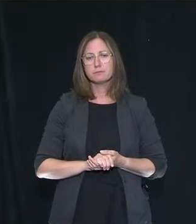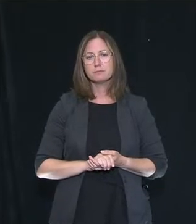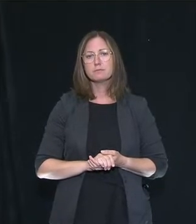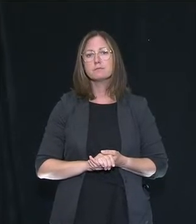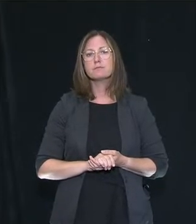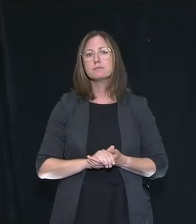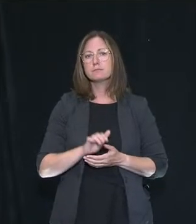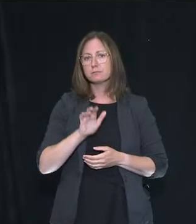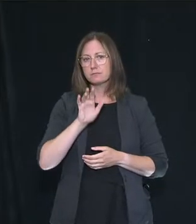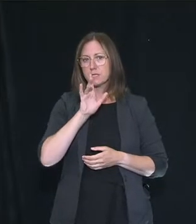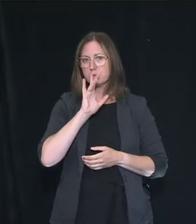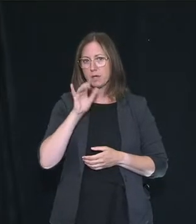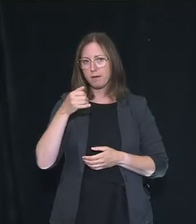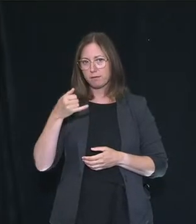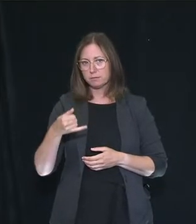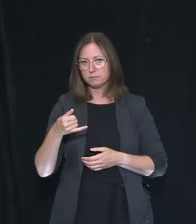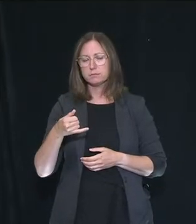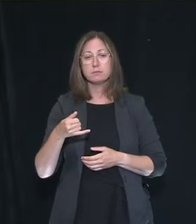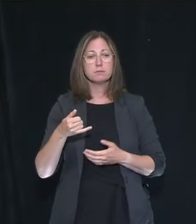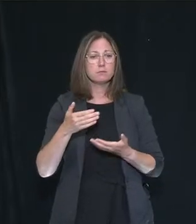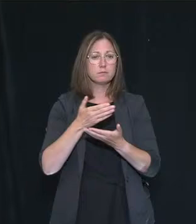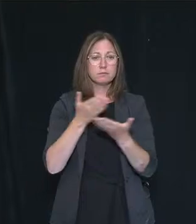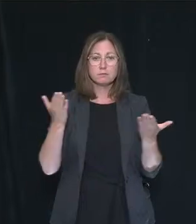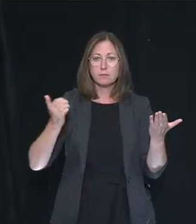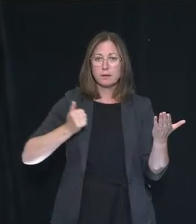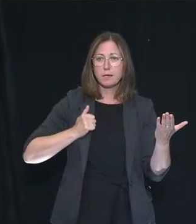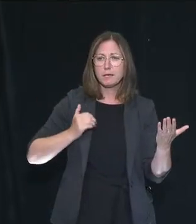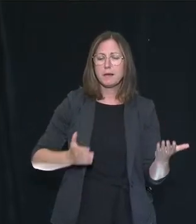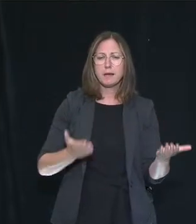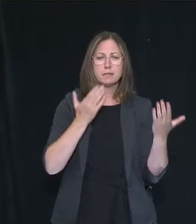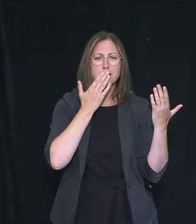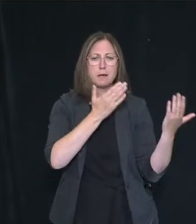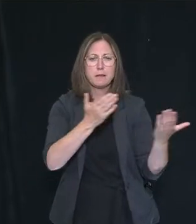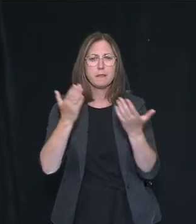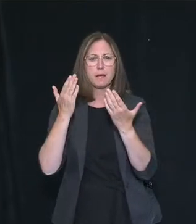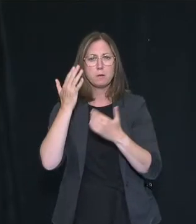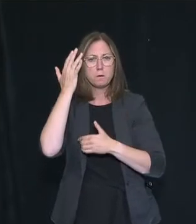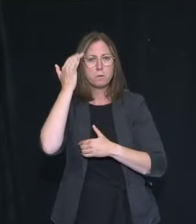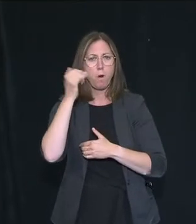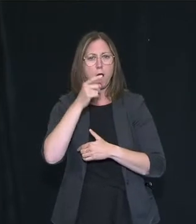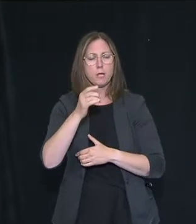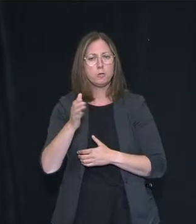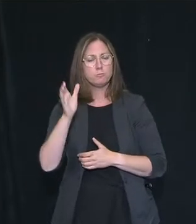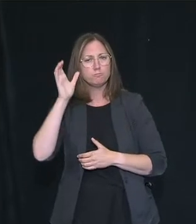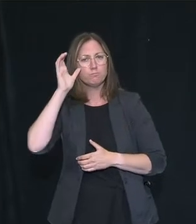I want to thank all Canadians for listening and for hearing